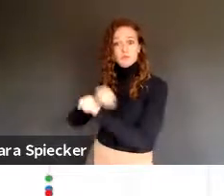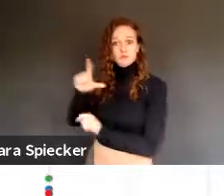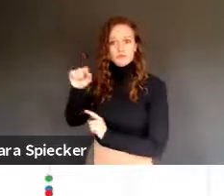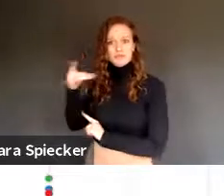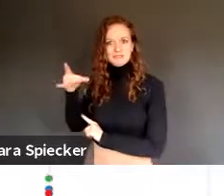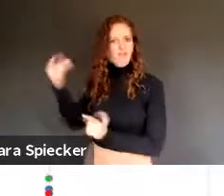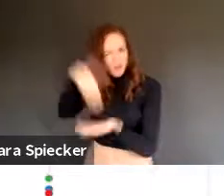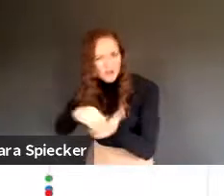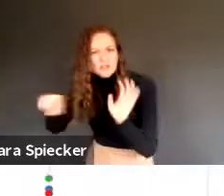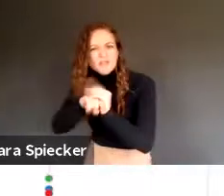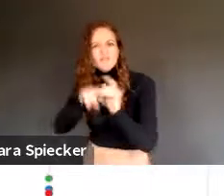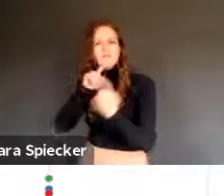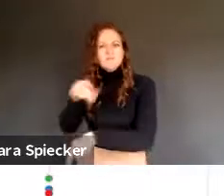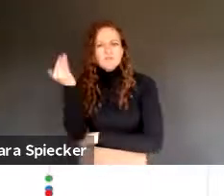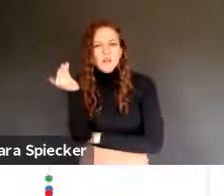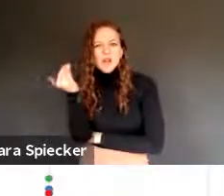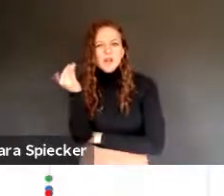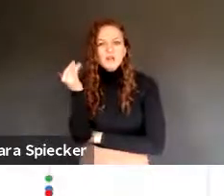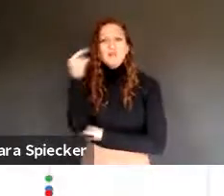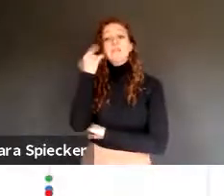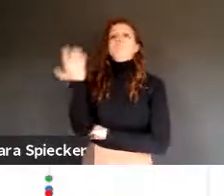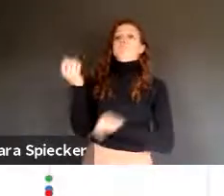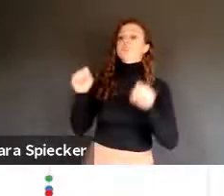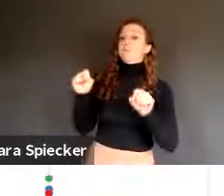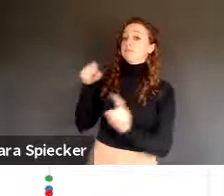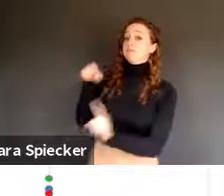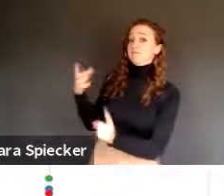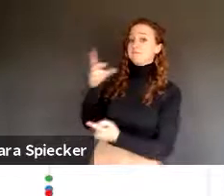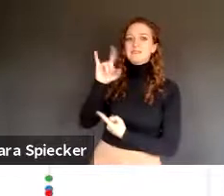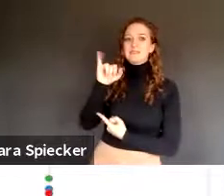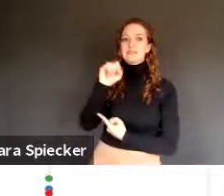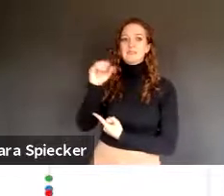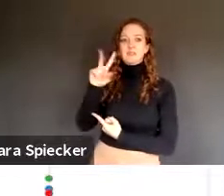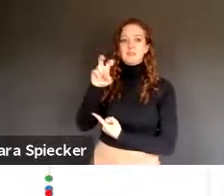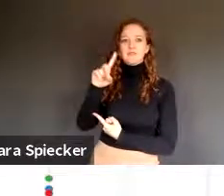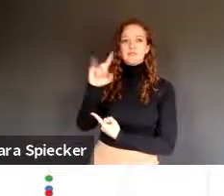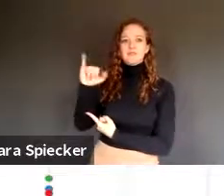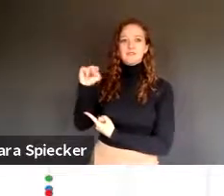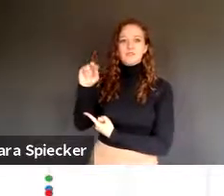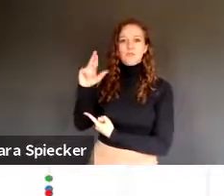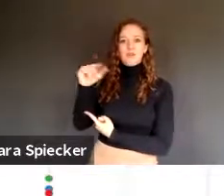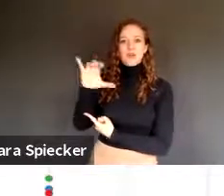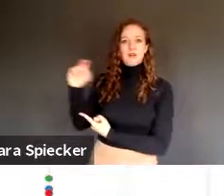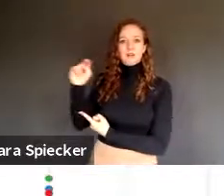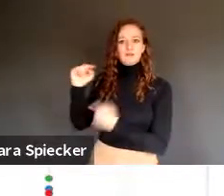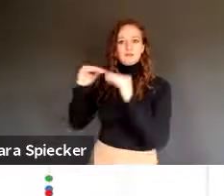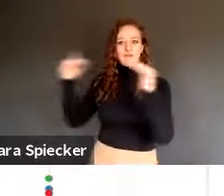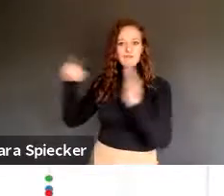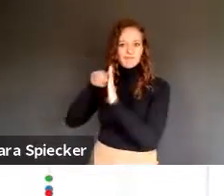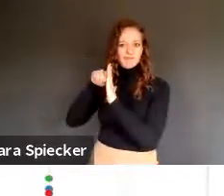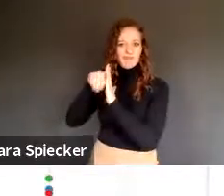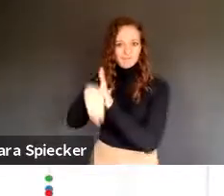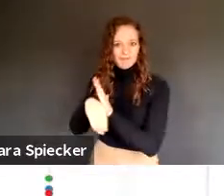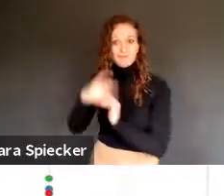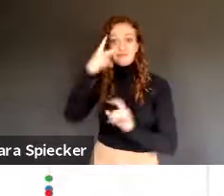Well, one possible explanation points to the detrimental effects of El Nino. As for the negative response in 2018, though, when we were expecting